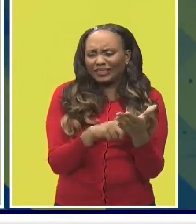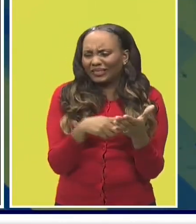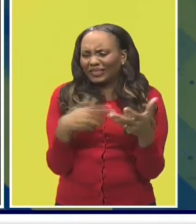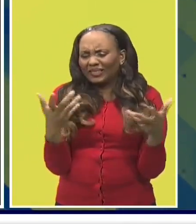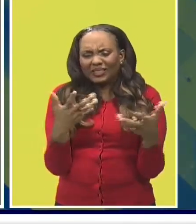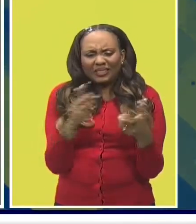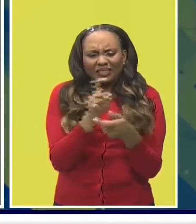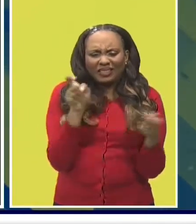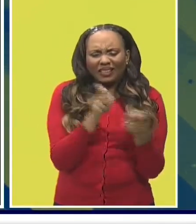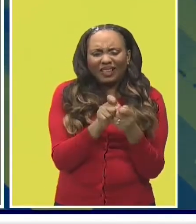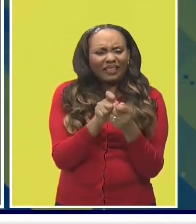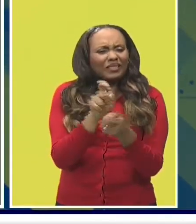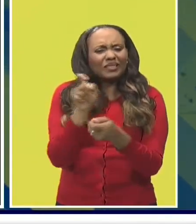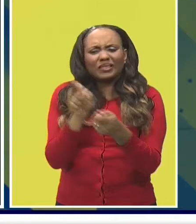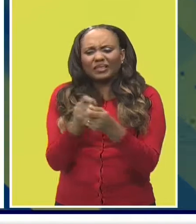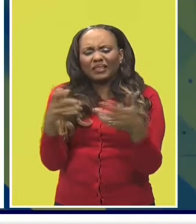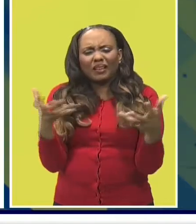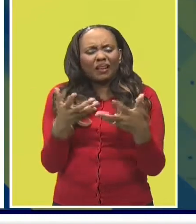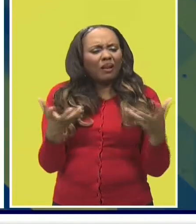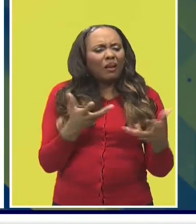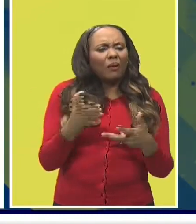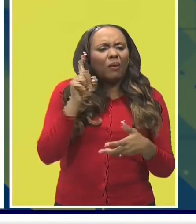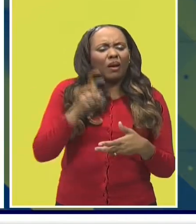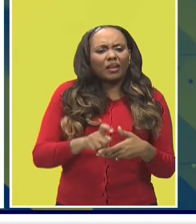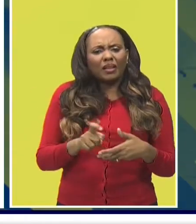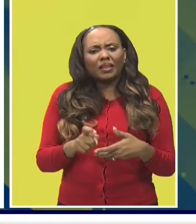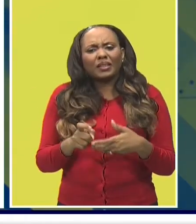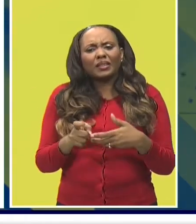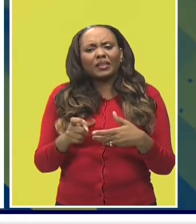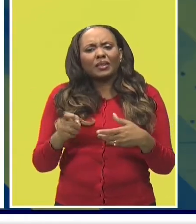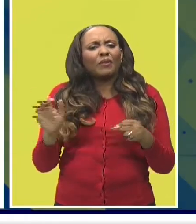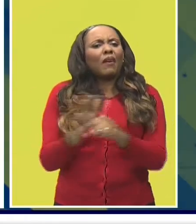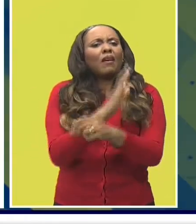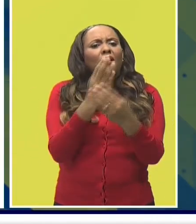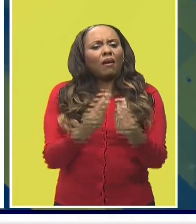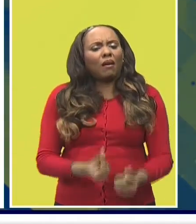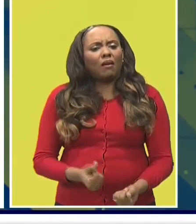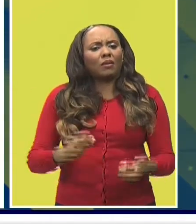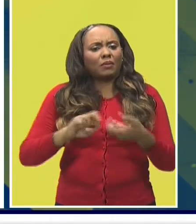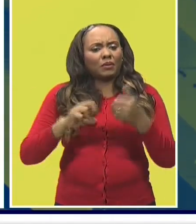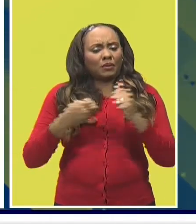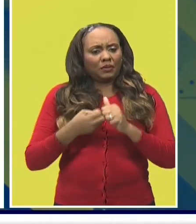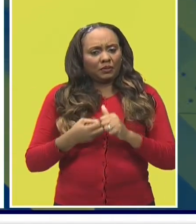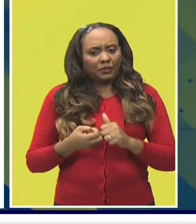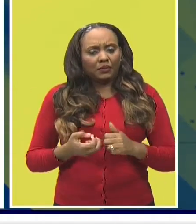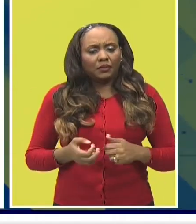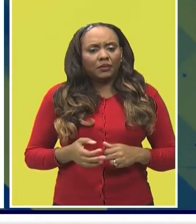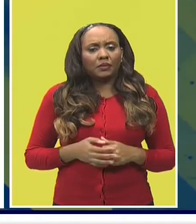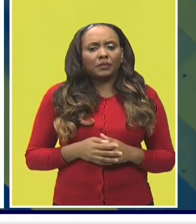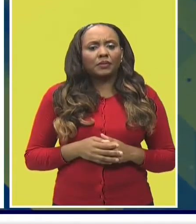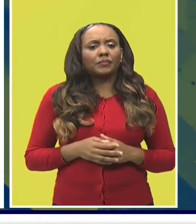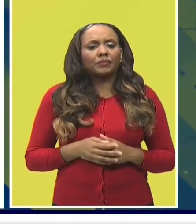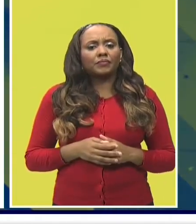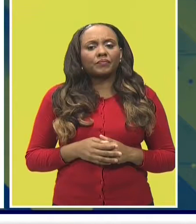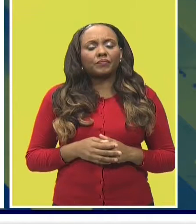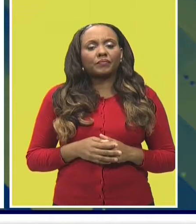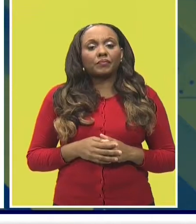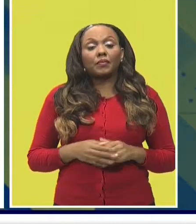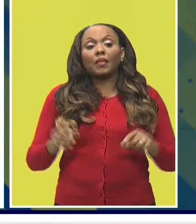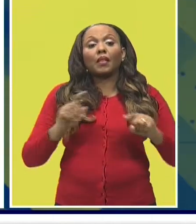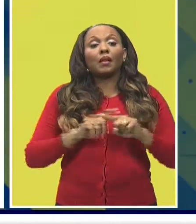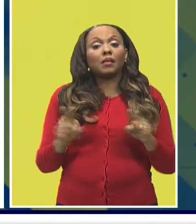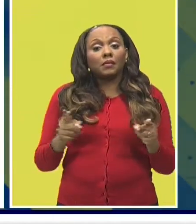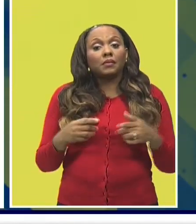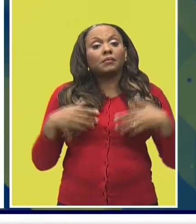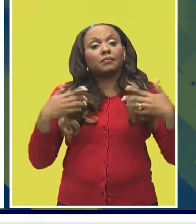exactly what corrective measures need to be taken. But it is, until that is fully